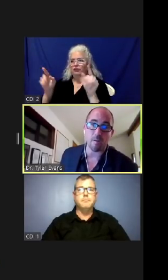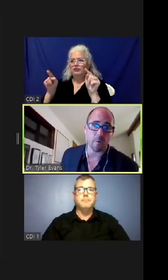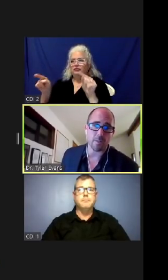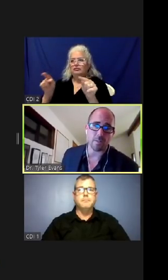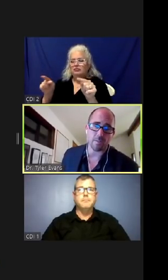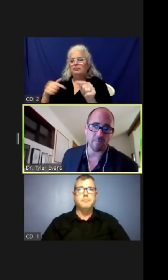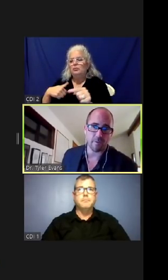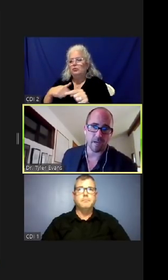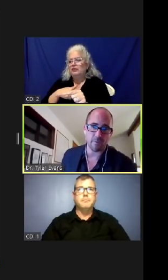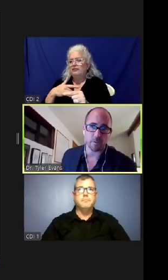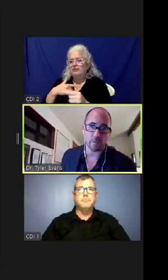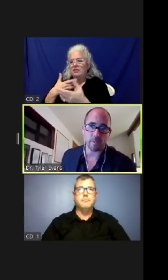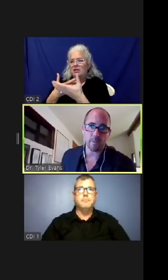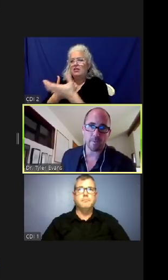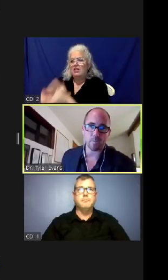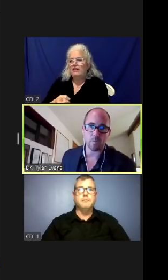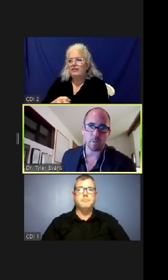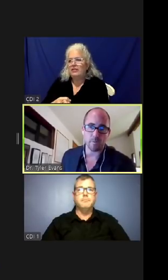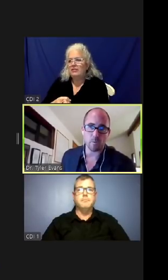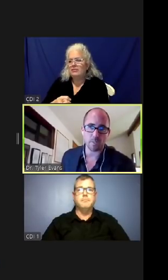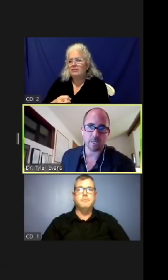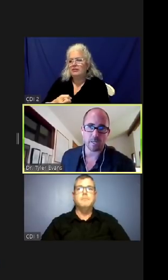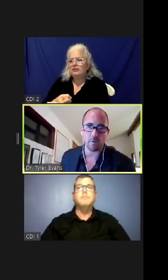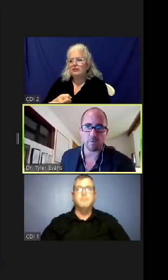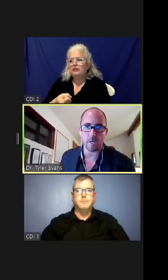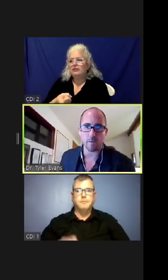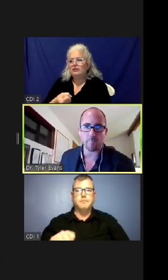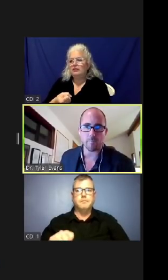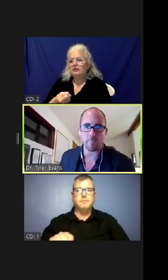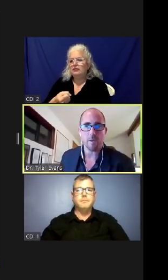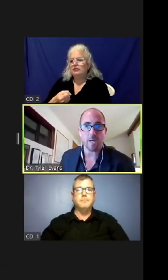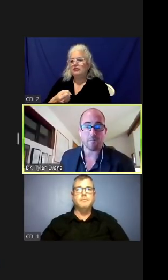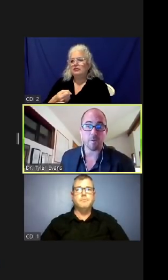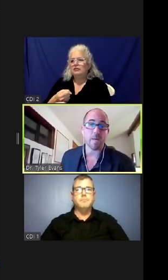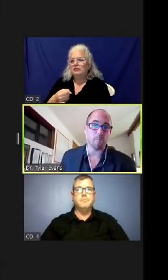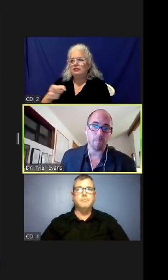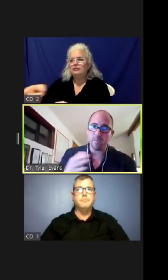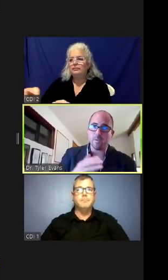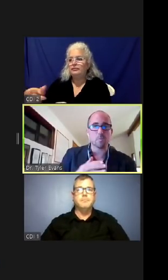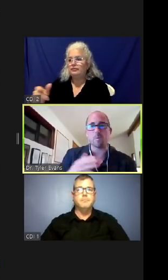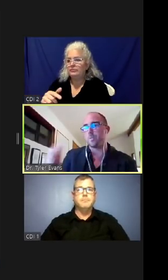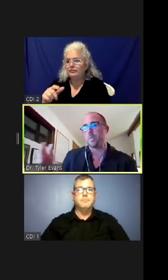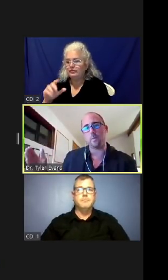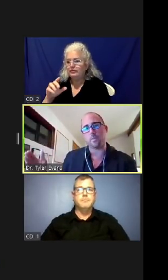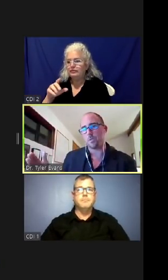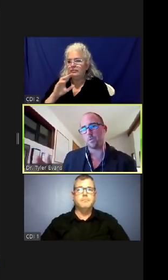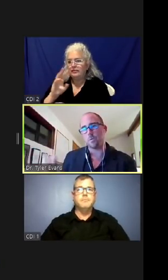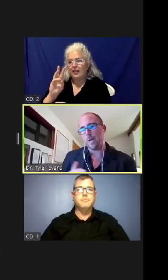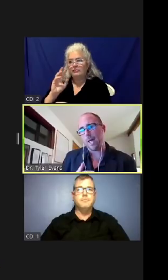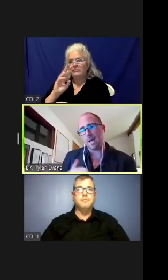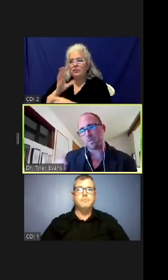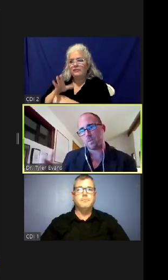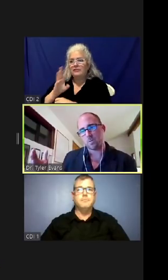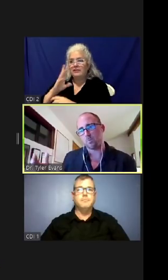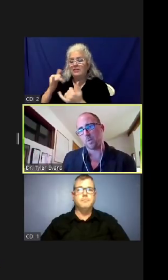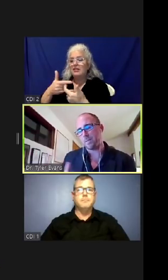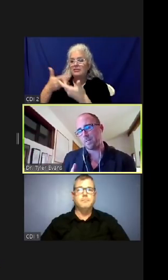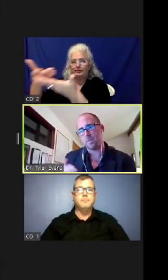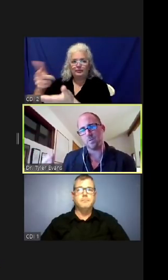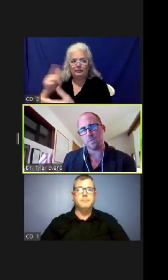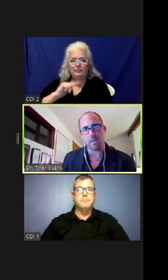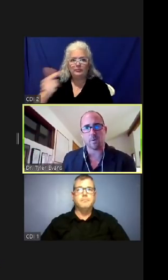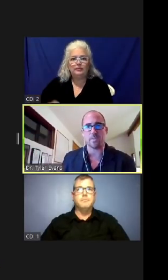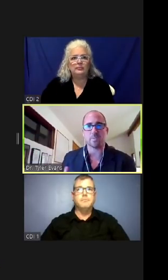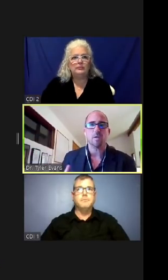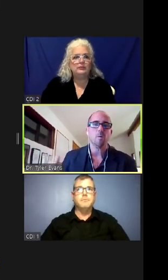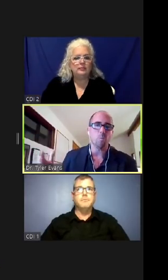our focus on the 75 and older, and that's what we're sticking with for now. But this will continue to, as our dose supplies